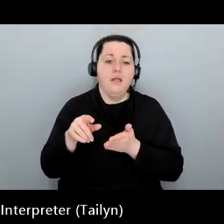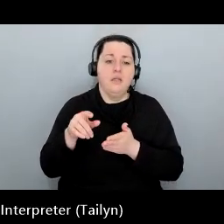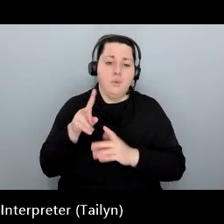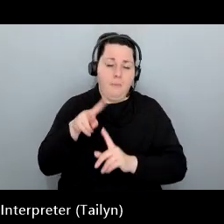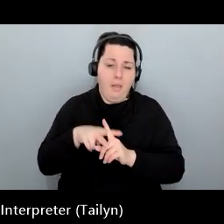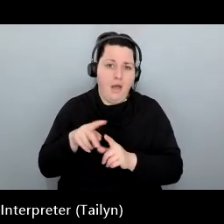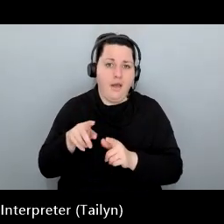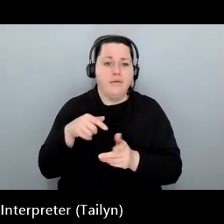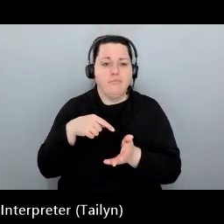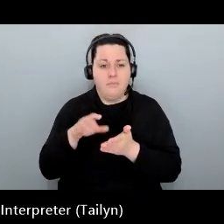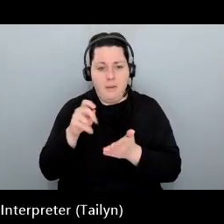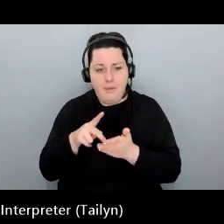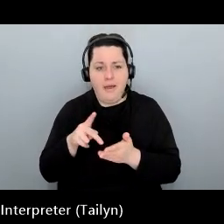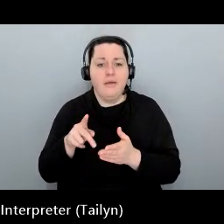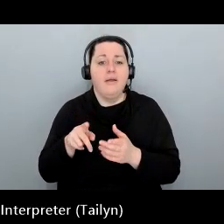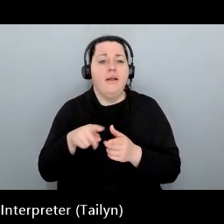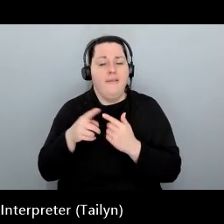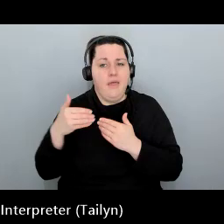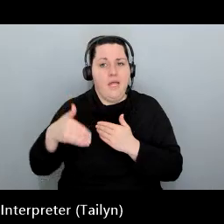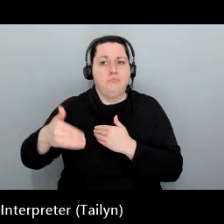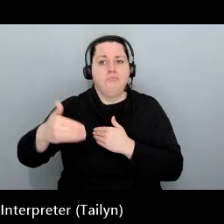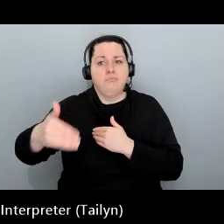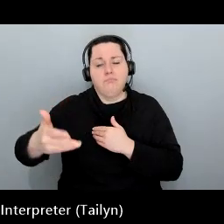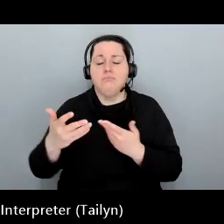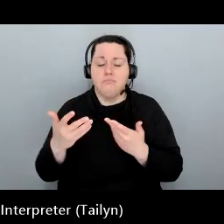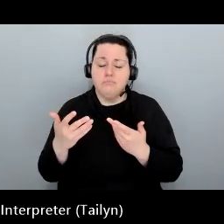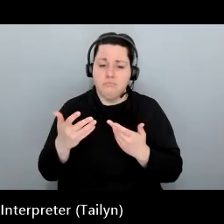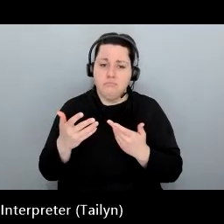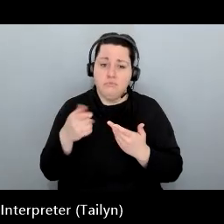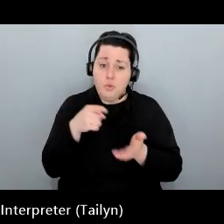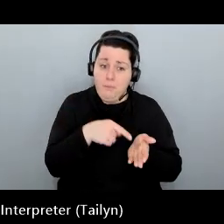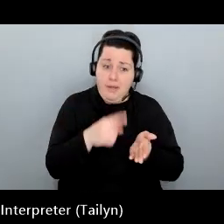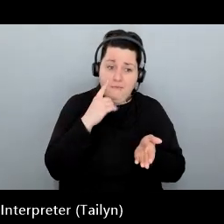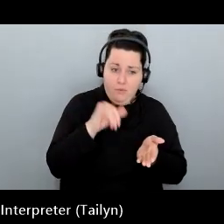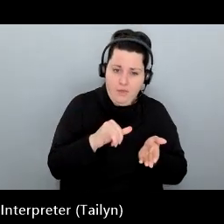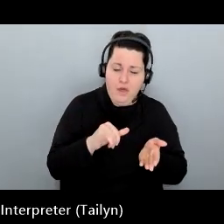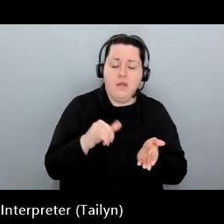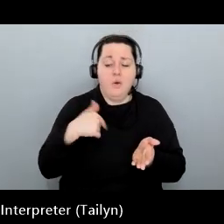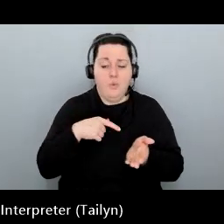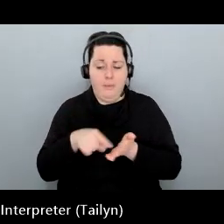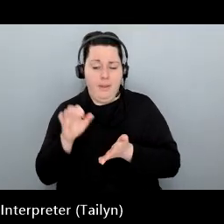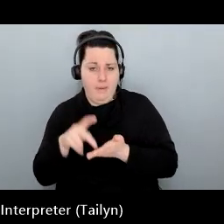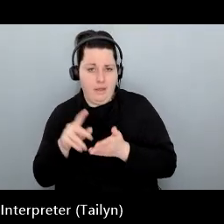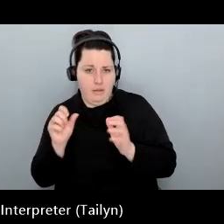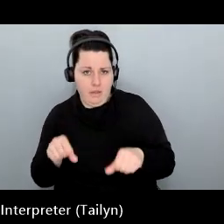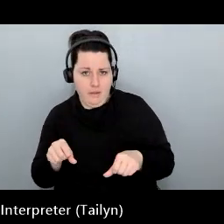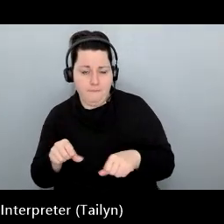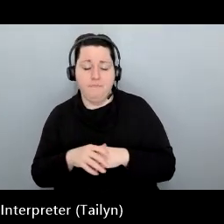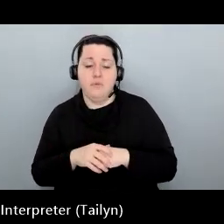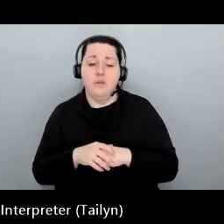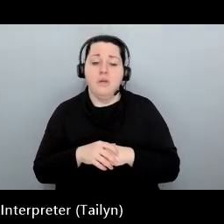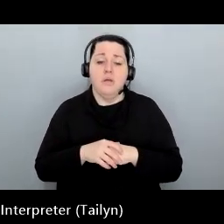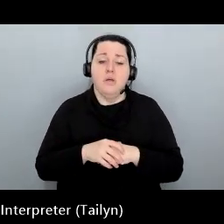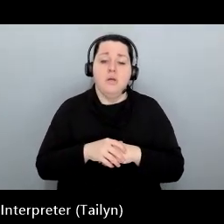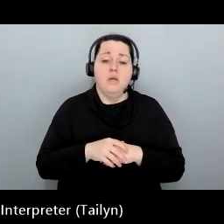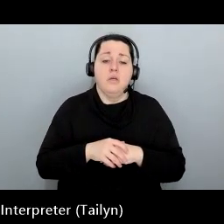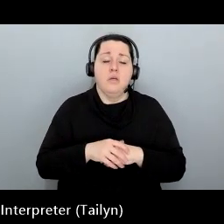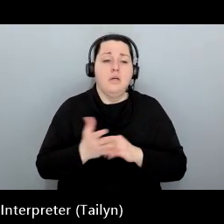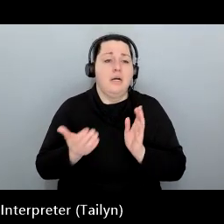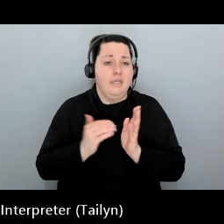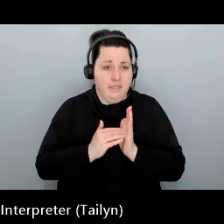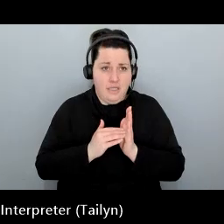there and then so on and so forth, as long as you're paying for that particular applicant or employee. So again,